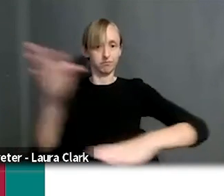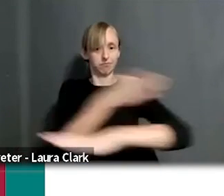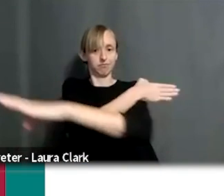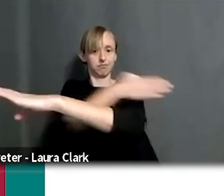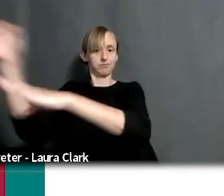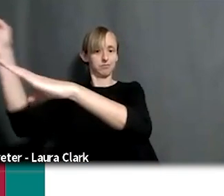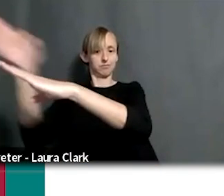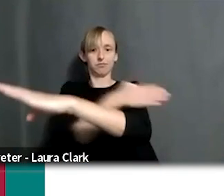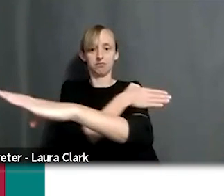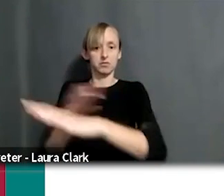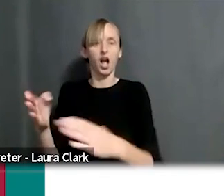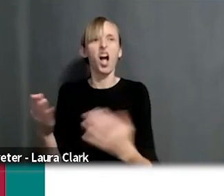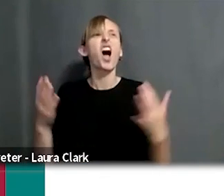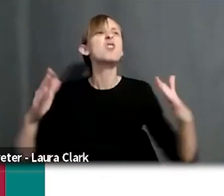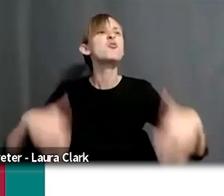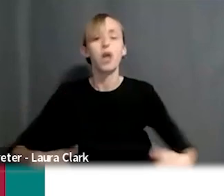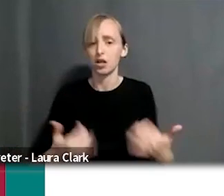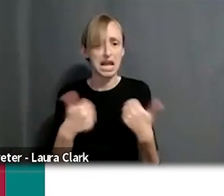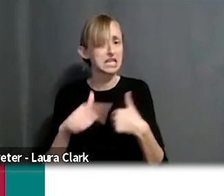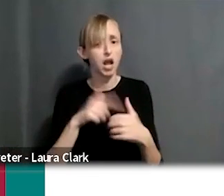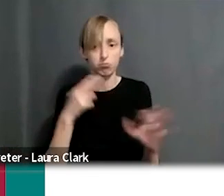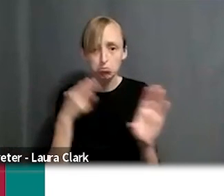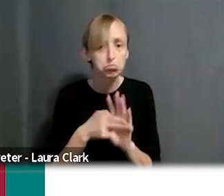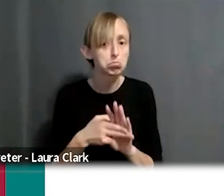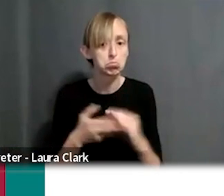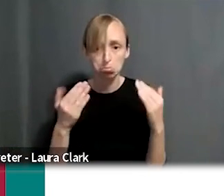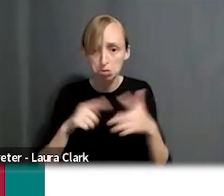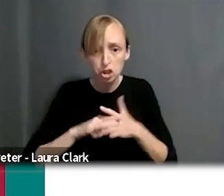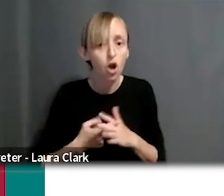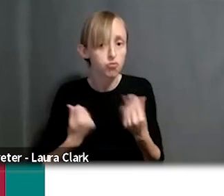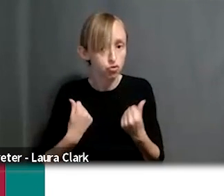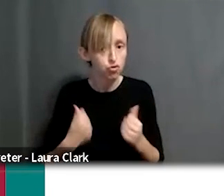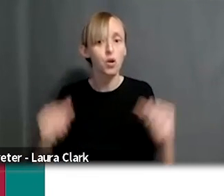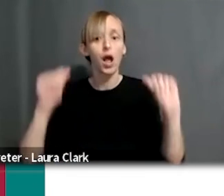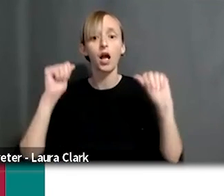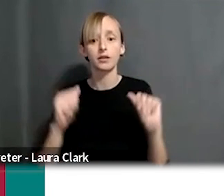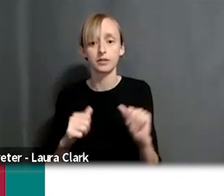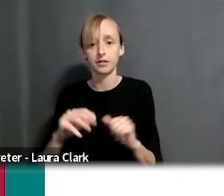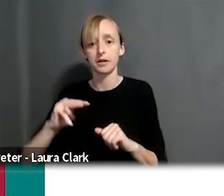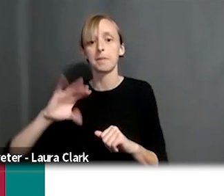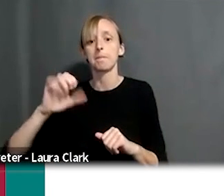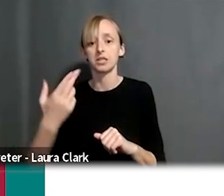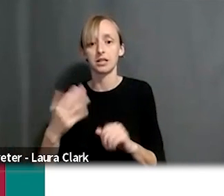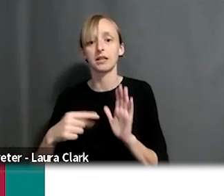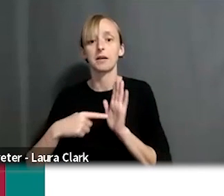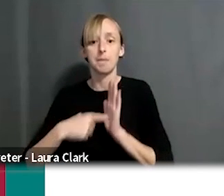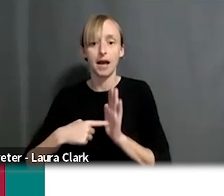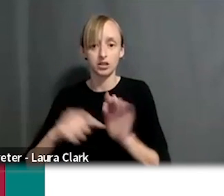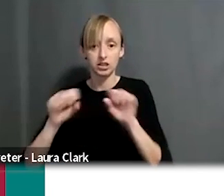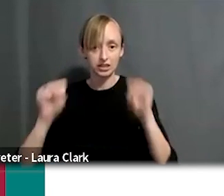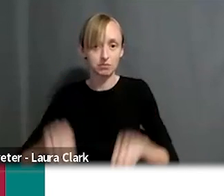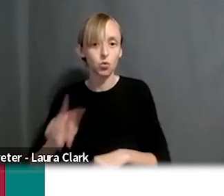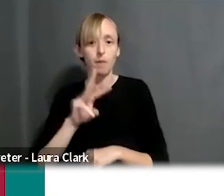It's never too late to get started, and I think just reaching out to the Michigan Model Systems website will post